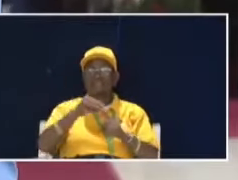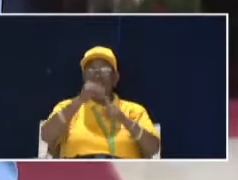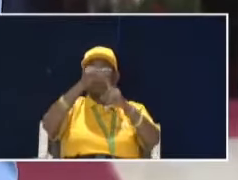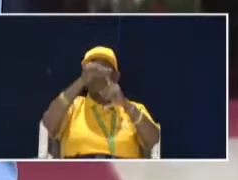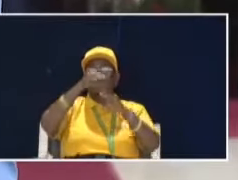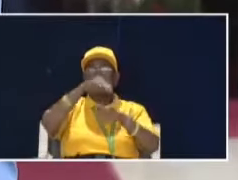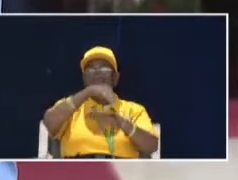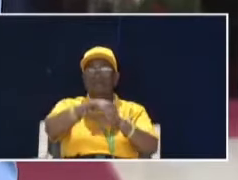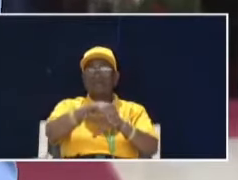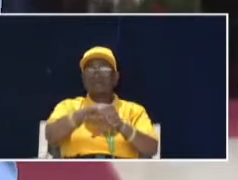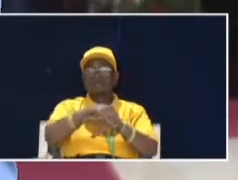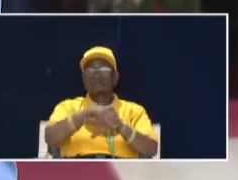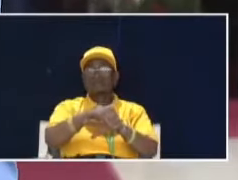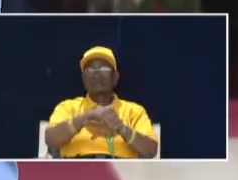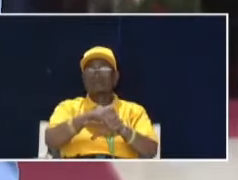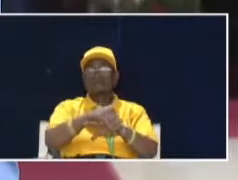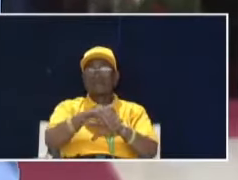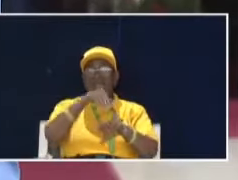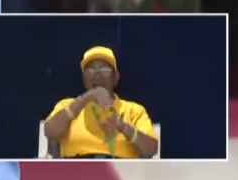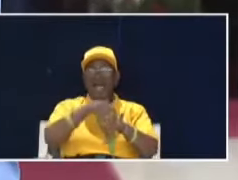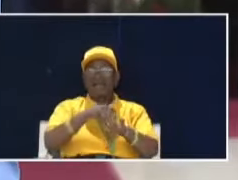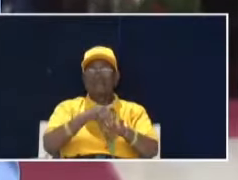in the beginning of a special year.